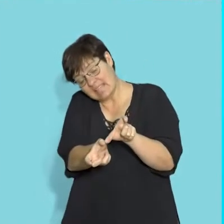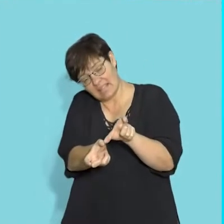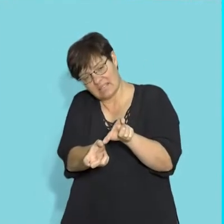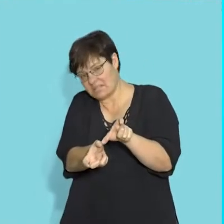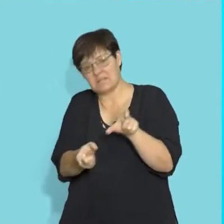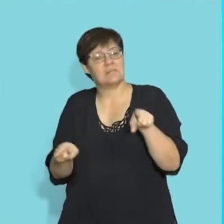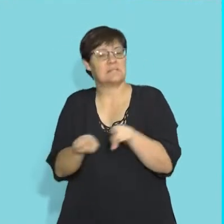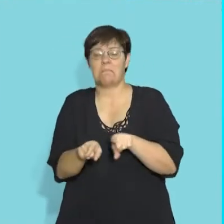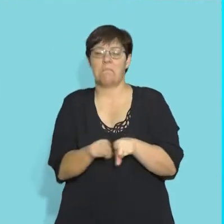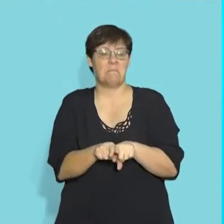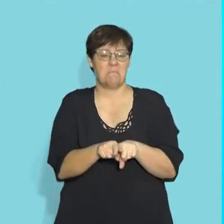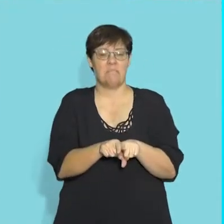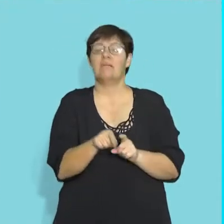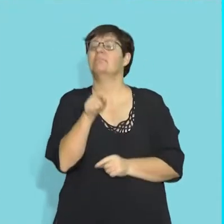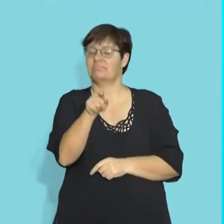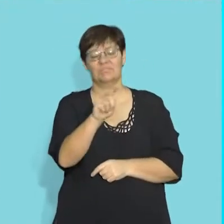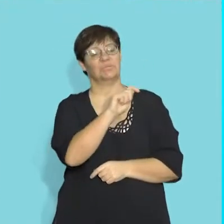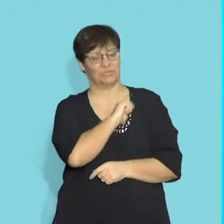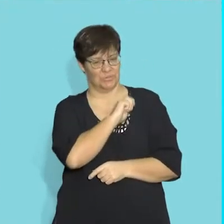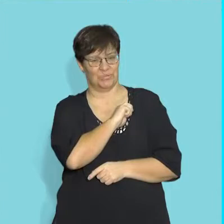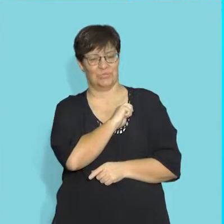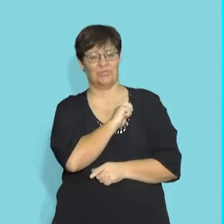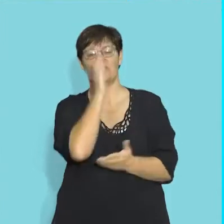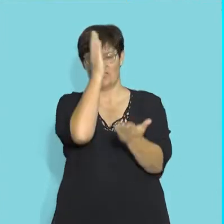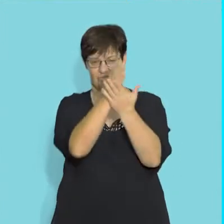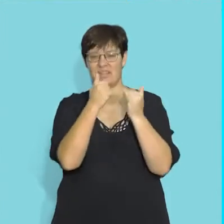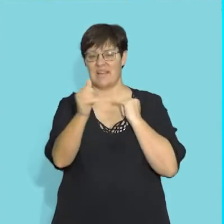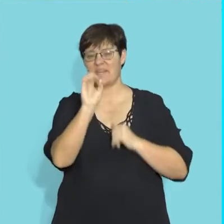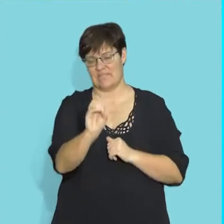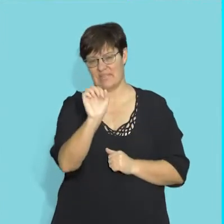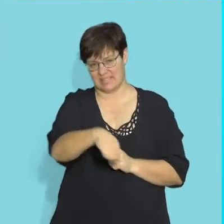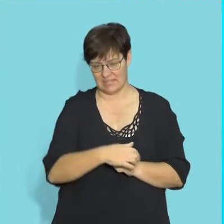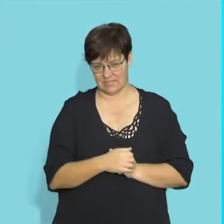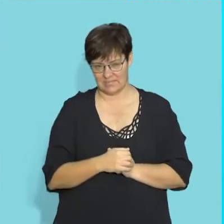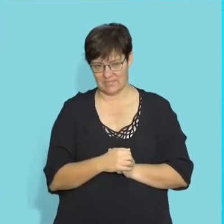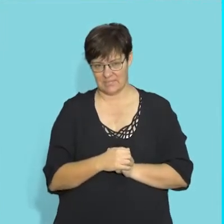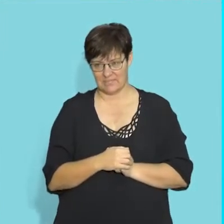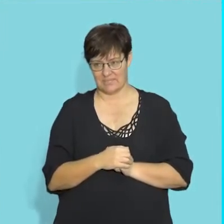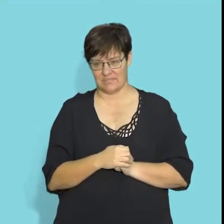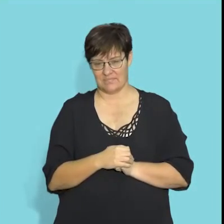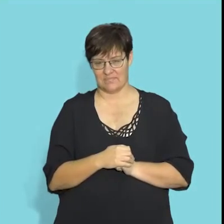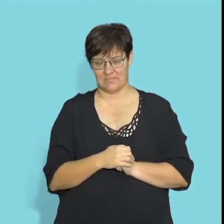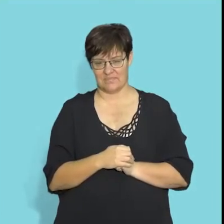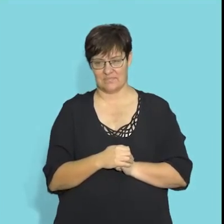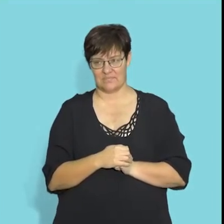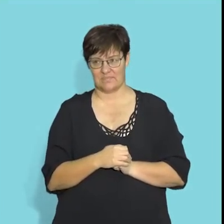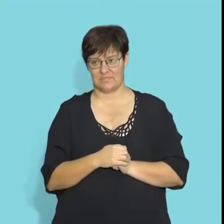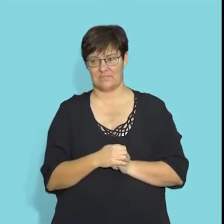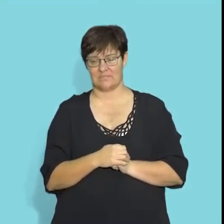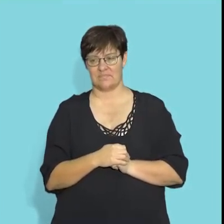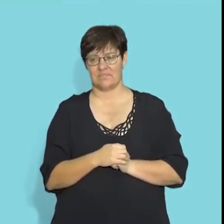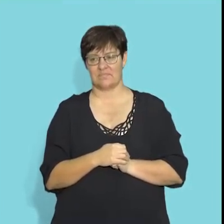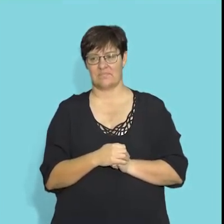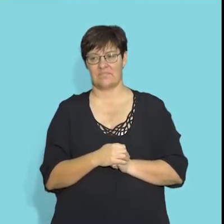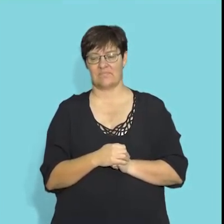as the second section, and therefore I can definitely say this is a straight line. Okay, so if we do